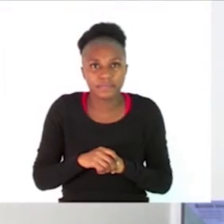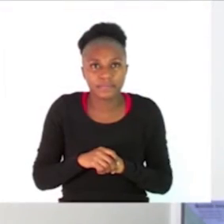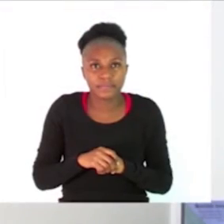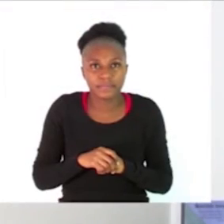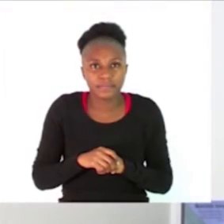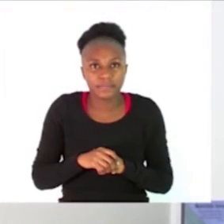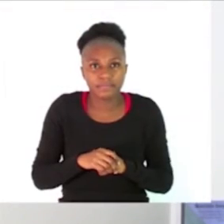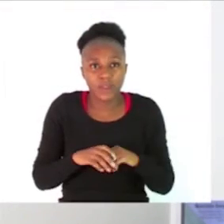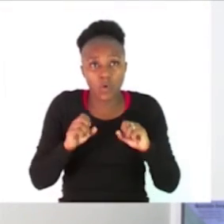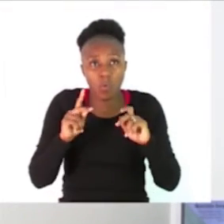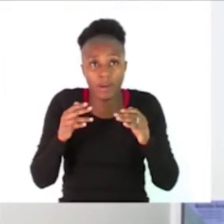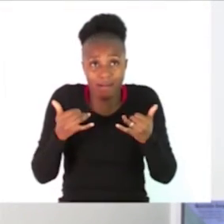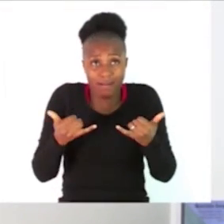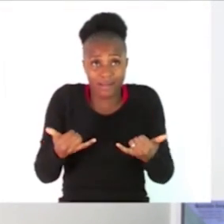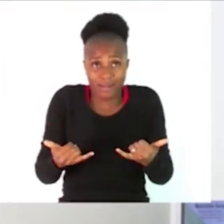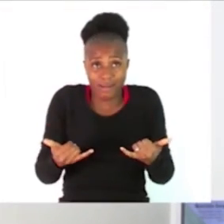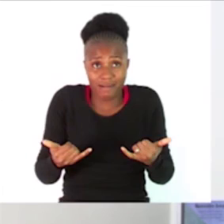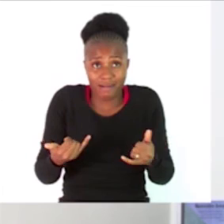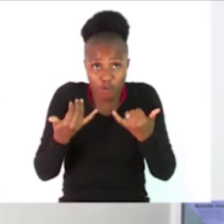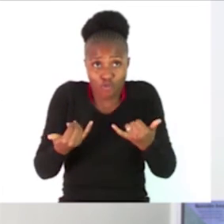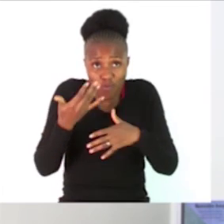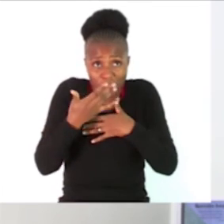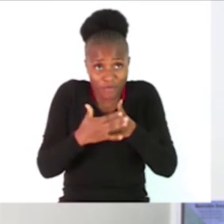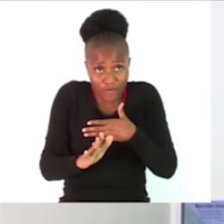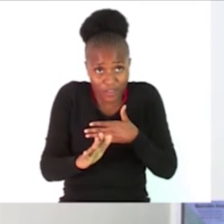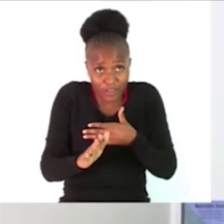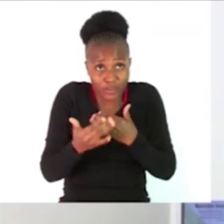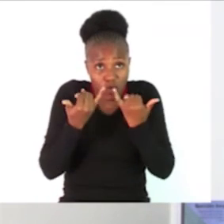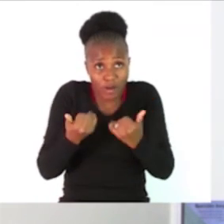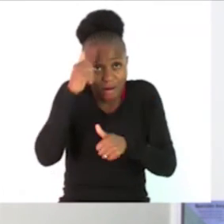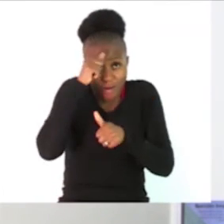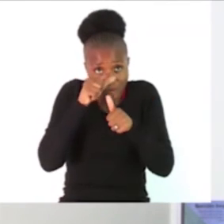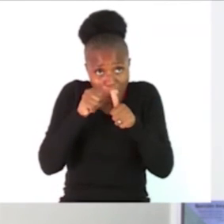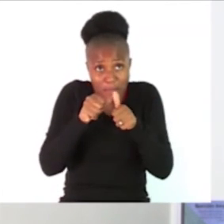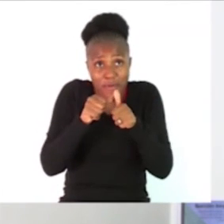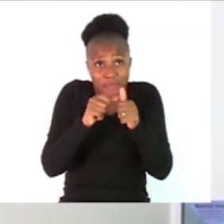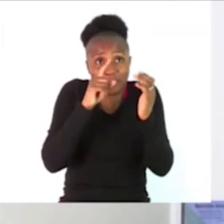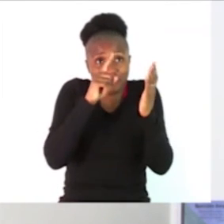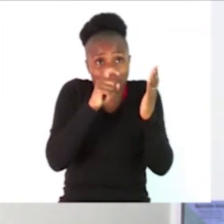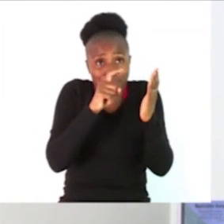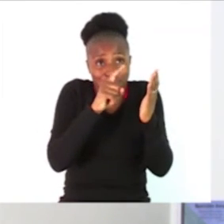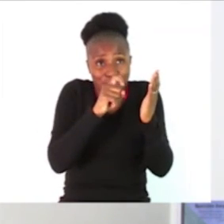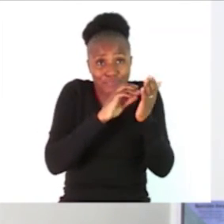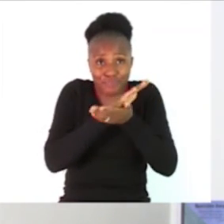Okay, now before we leave, we are done for today, and before we leave, let's sanitize our hands again.